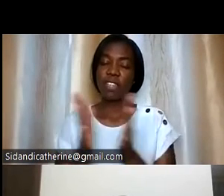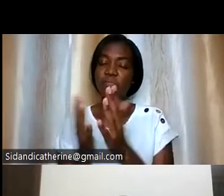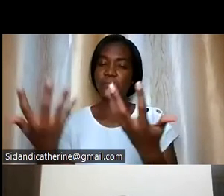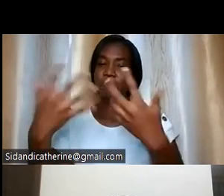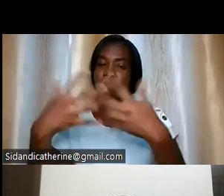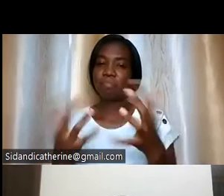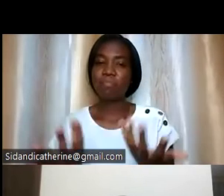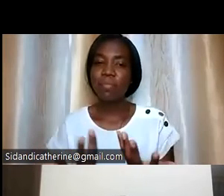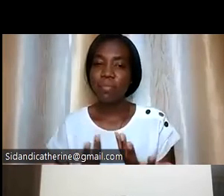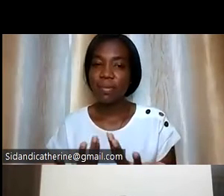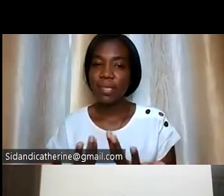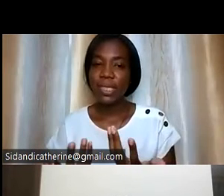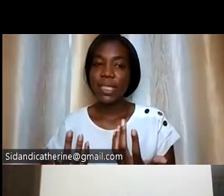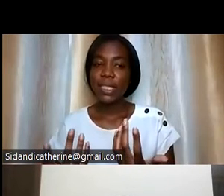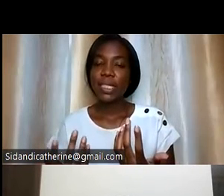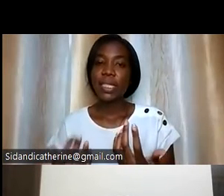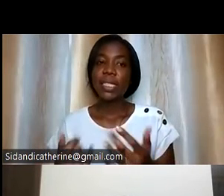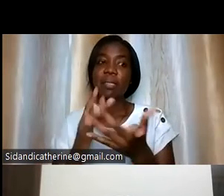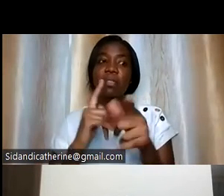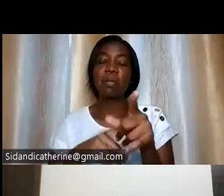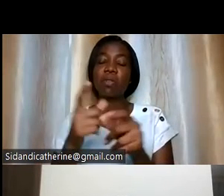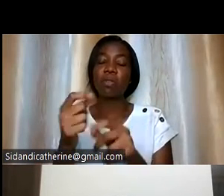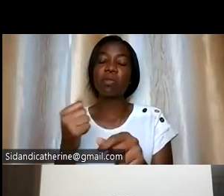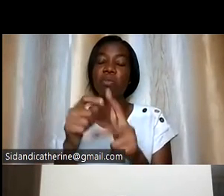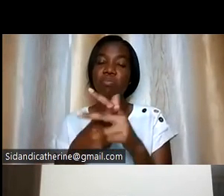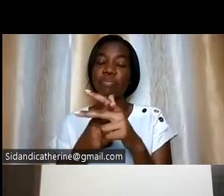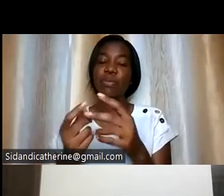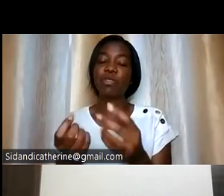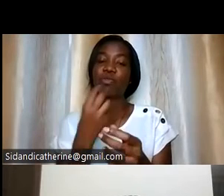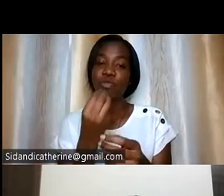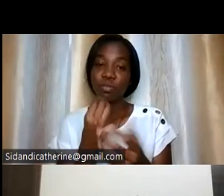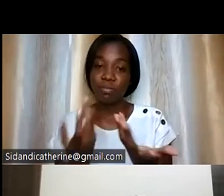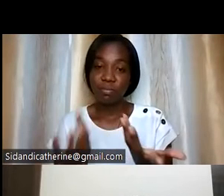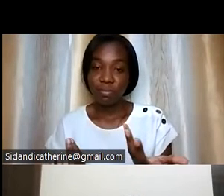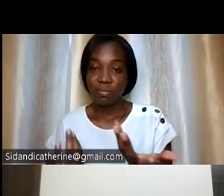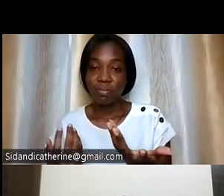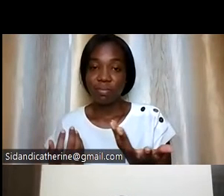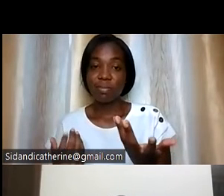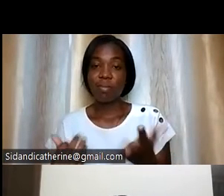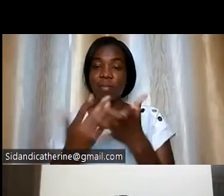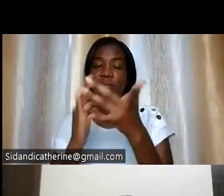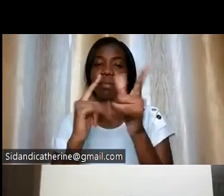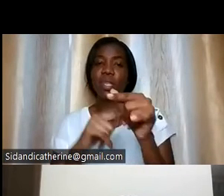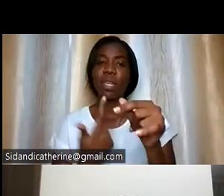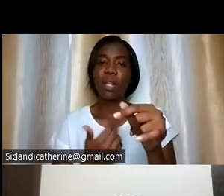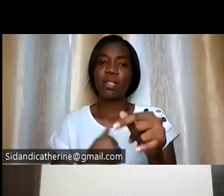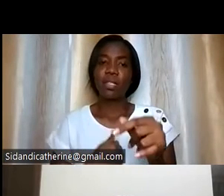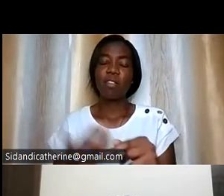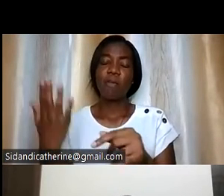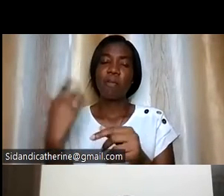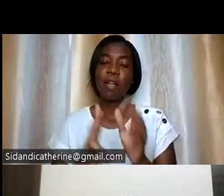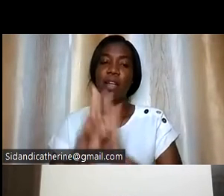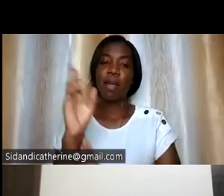Zoom meetings while preparing your meal. Attend Zoom meetings while maybe you're doing some workout. That